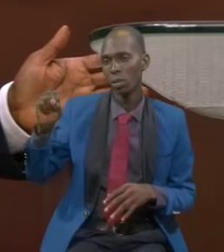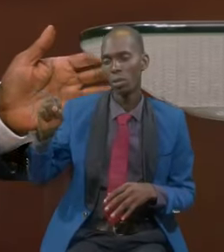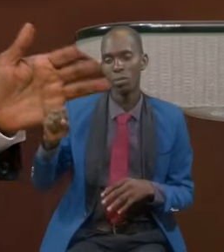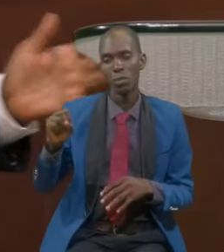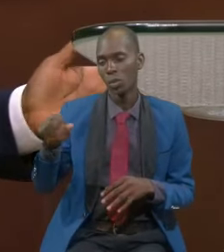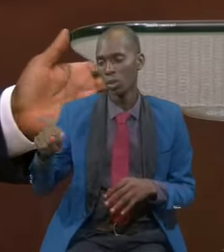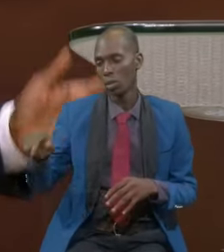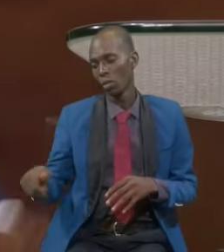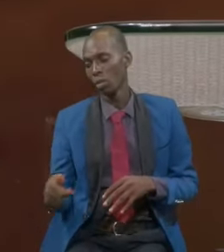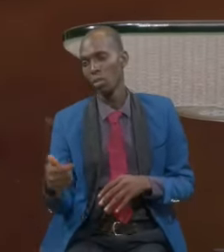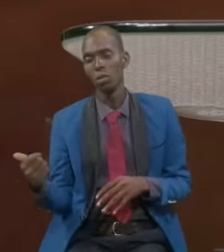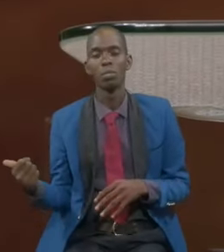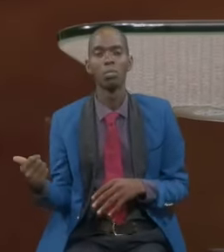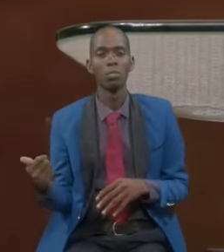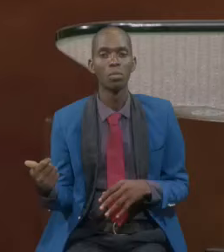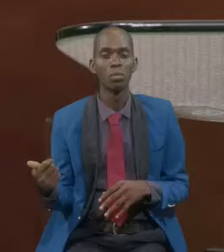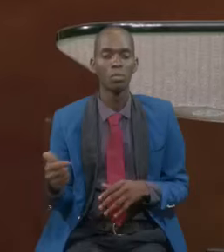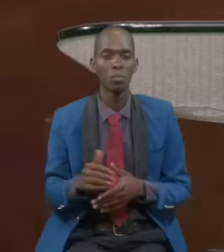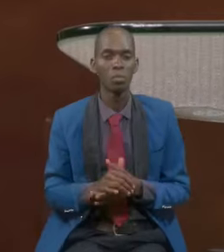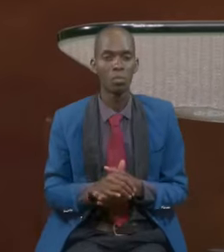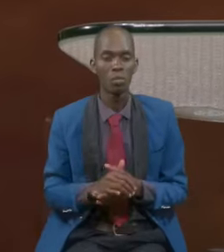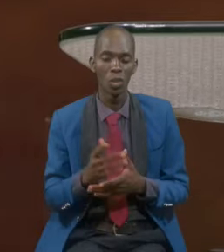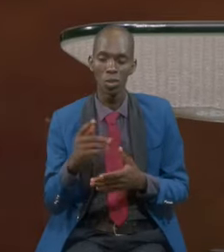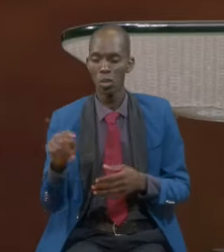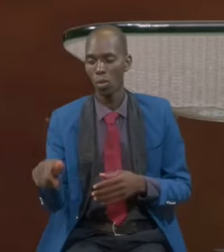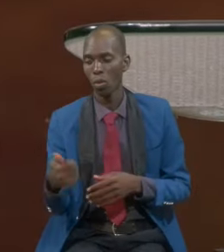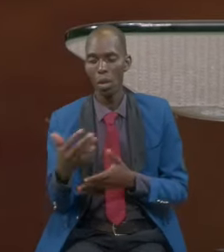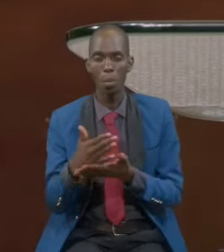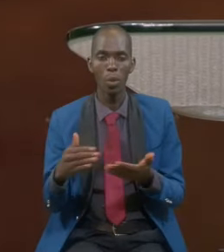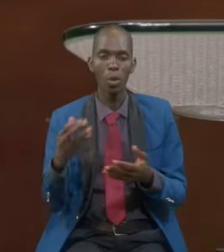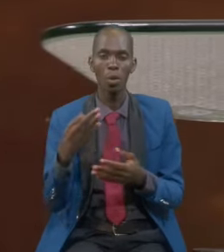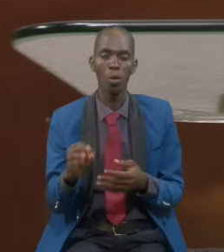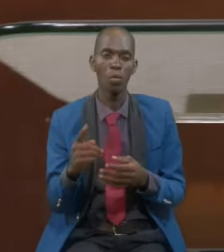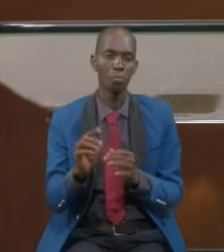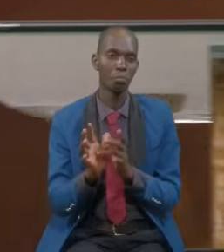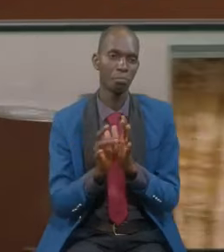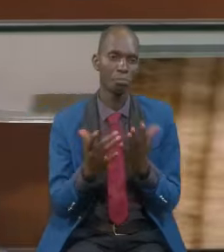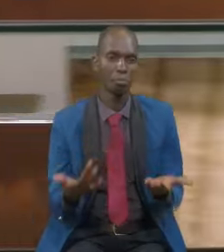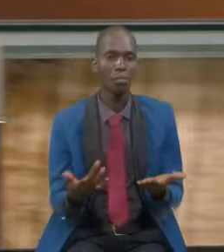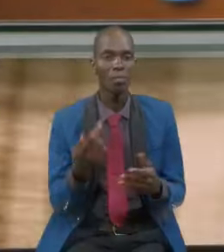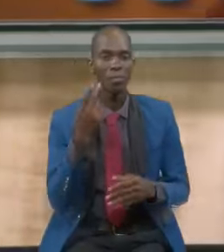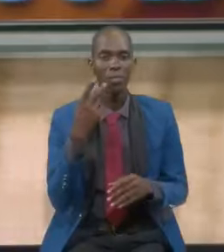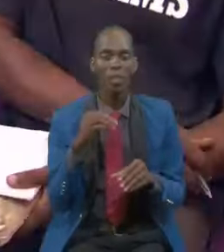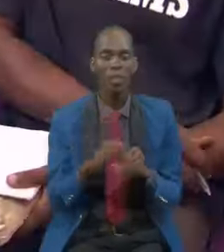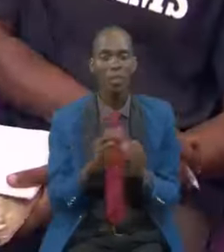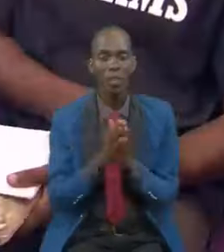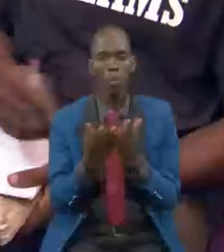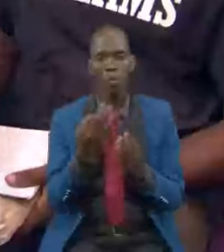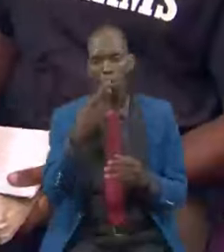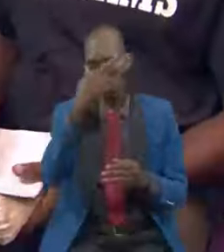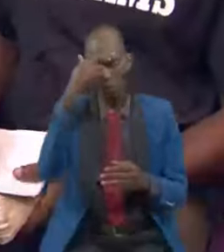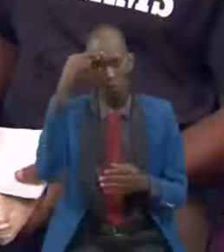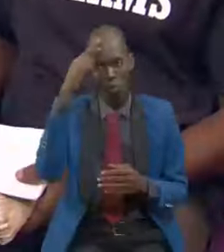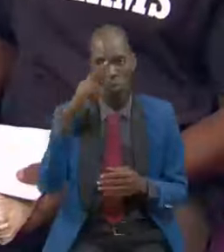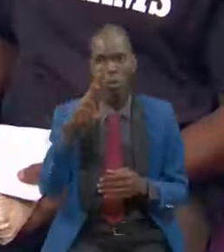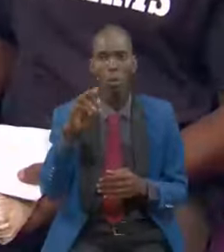disobey or deny the other part of scripture. We're looking at Romans chapter